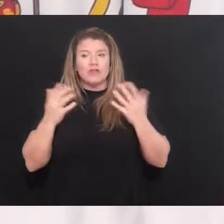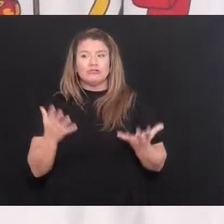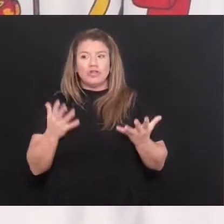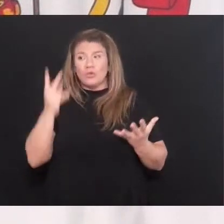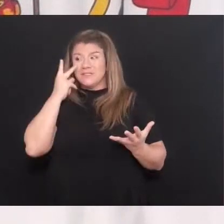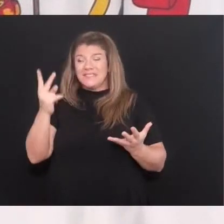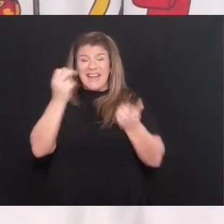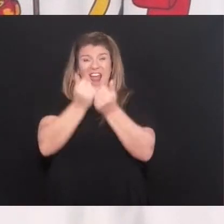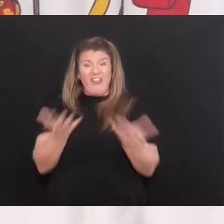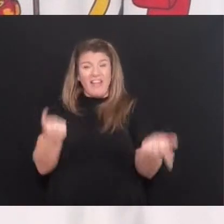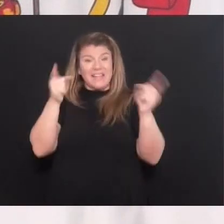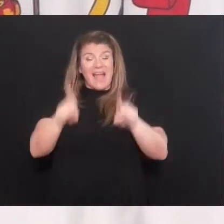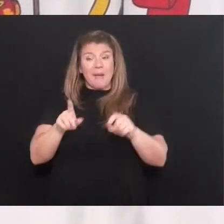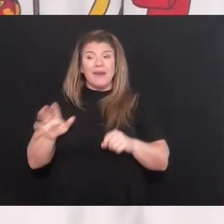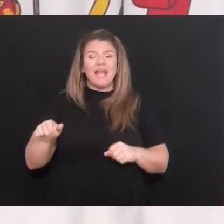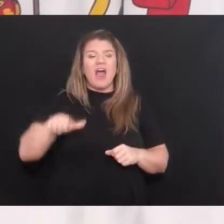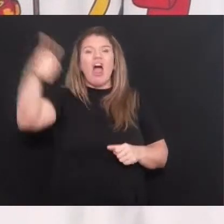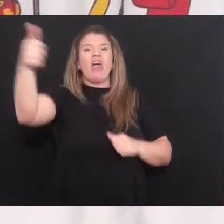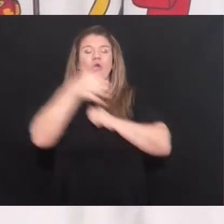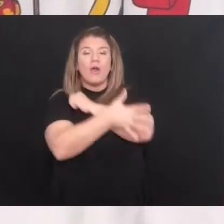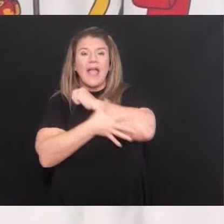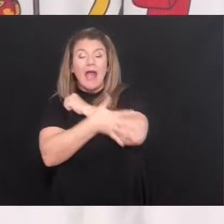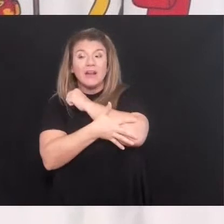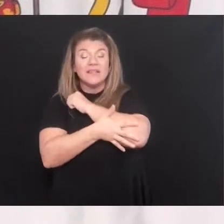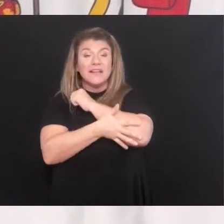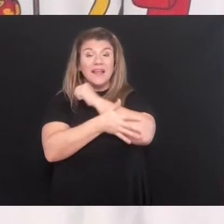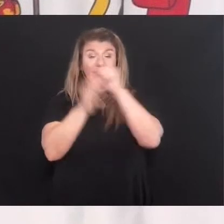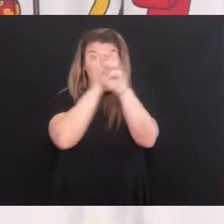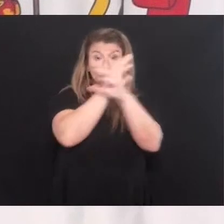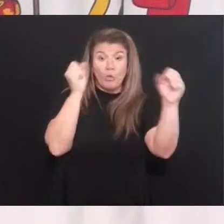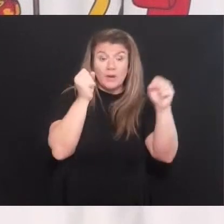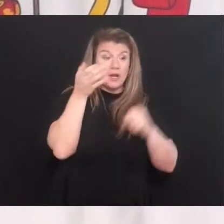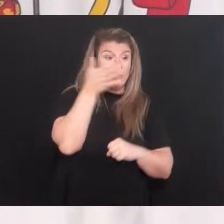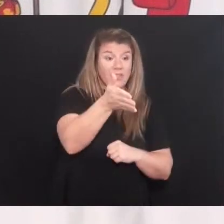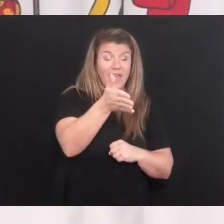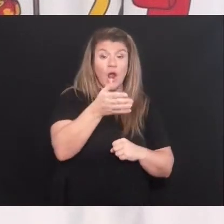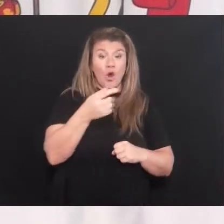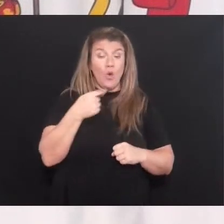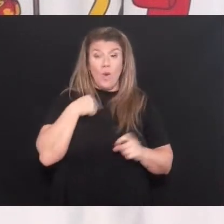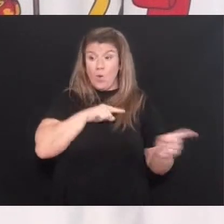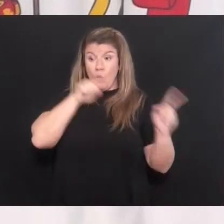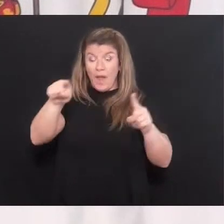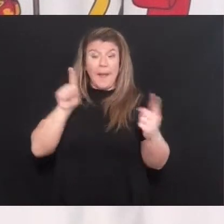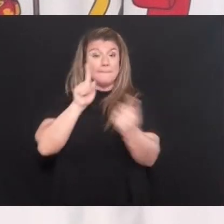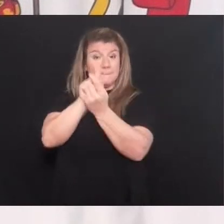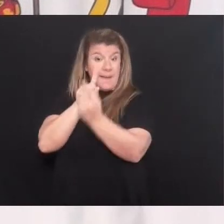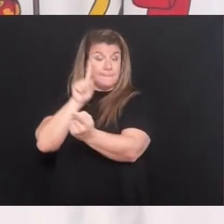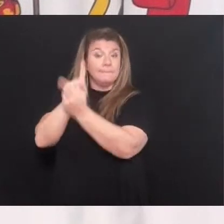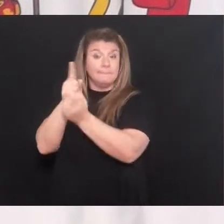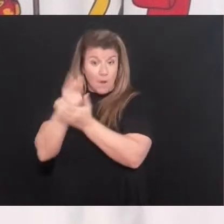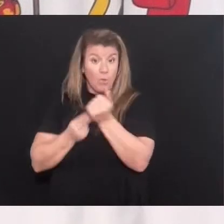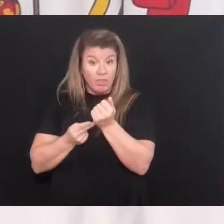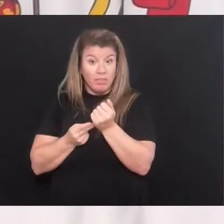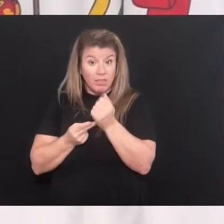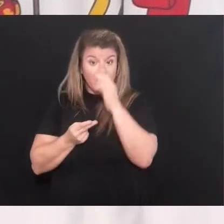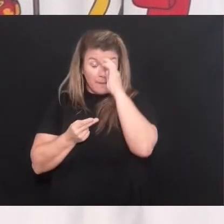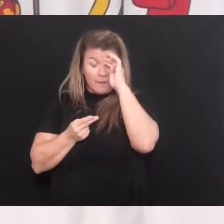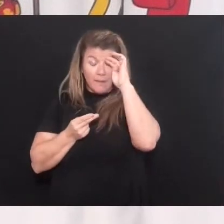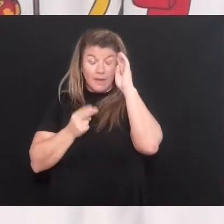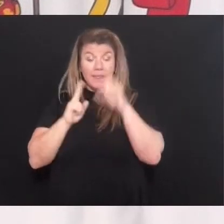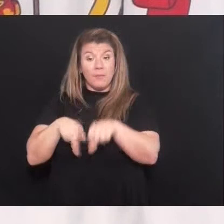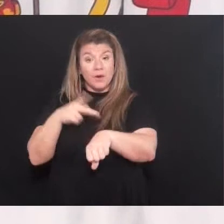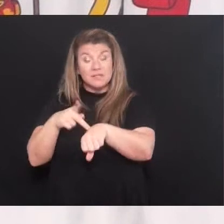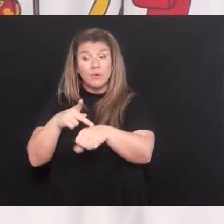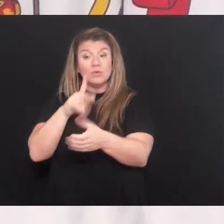that's going on in those counties, the superintendents we were able to meet with in both counties, from the standpoint of the principals